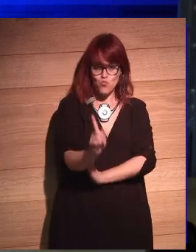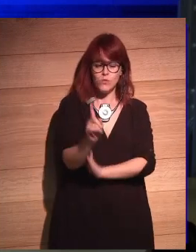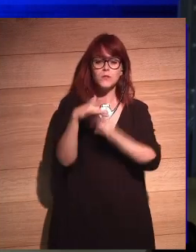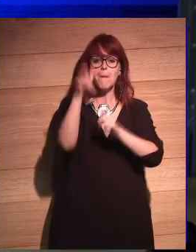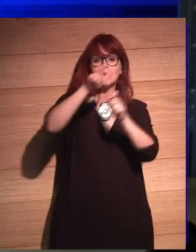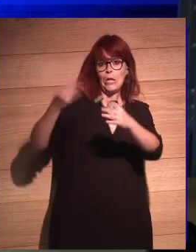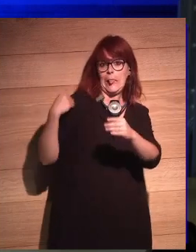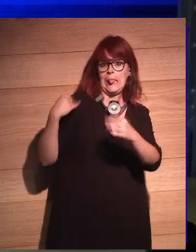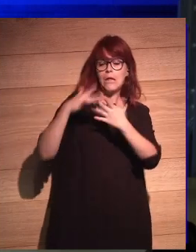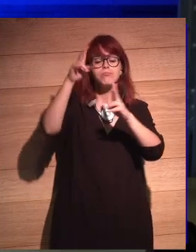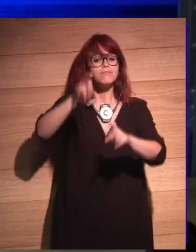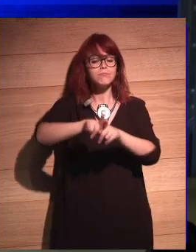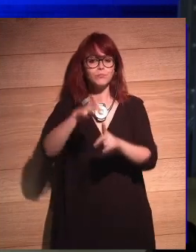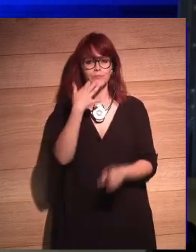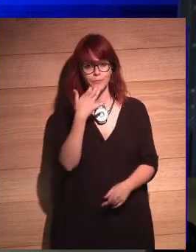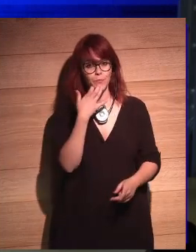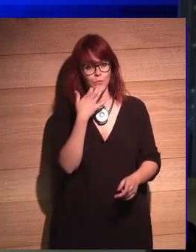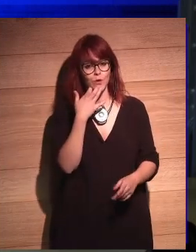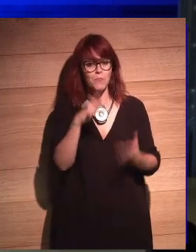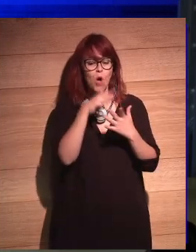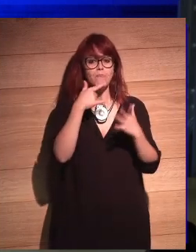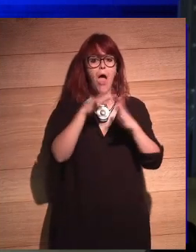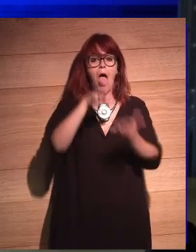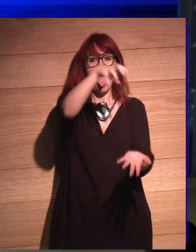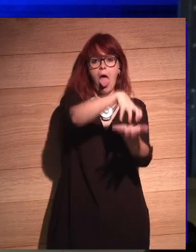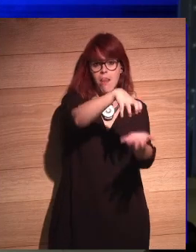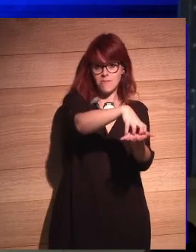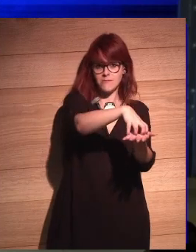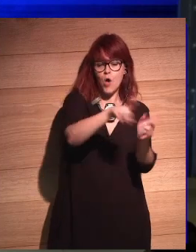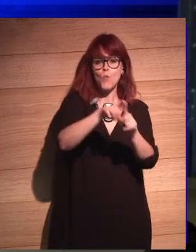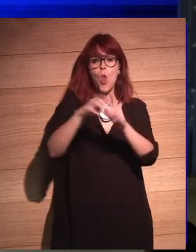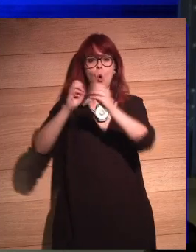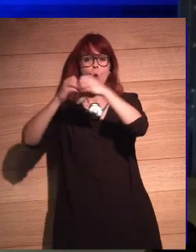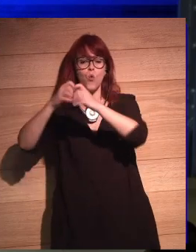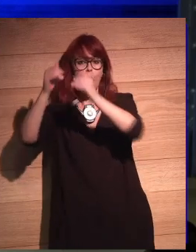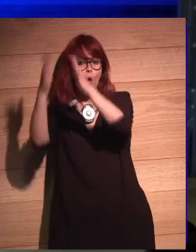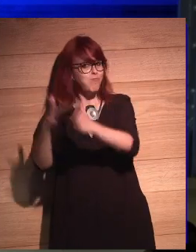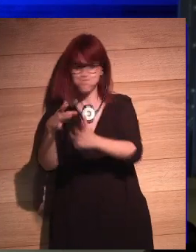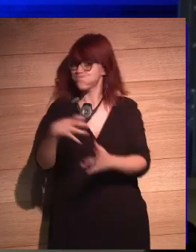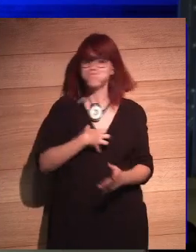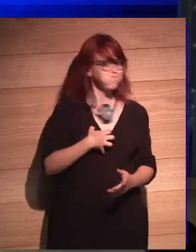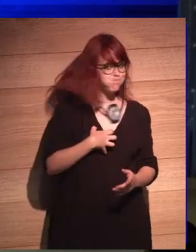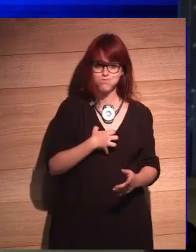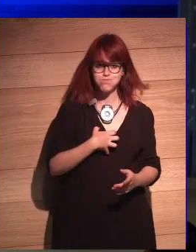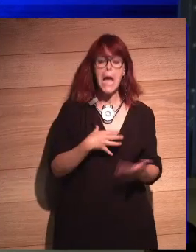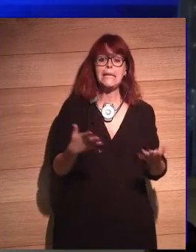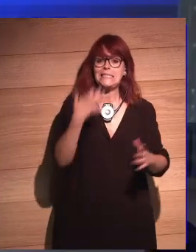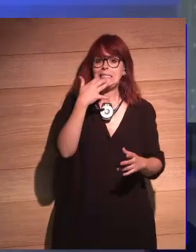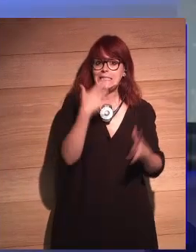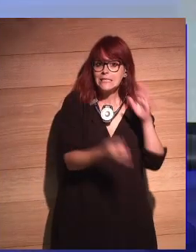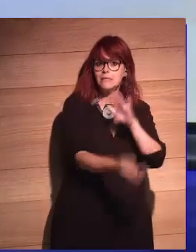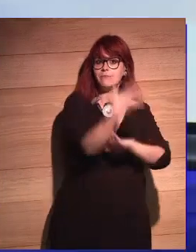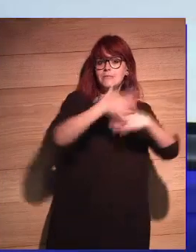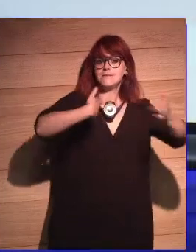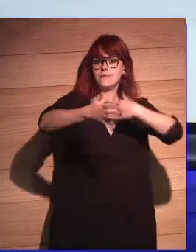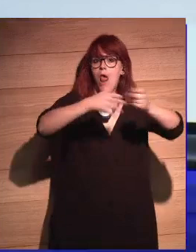no Alexa? Why is there no Google Home? I said, well, you can't, because if you put those in the home, in that living room,